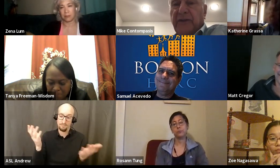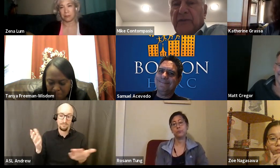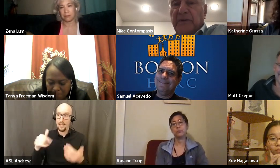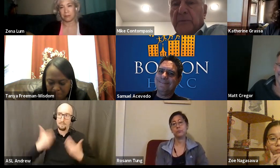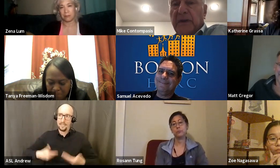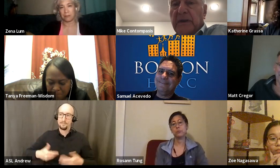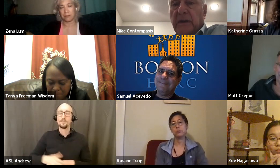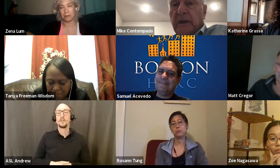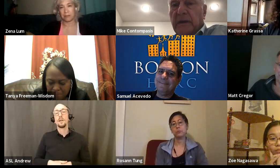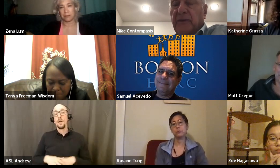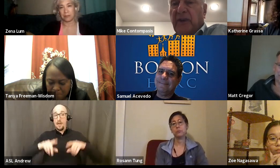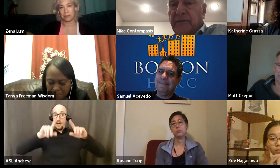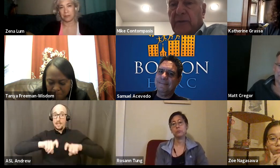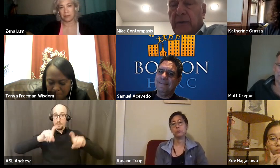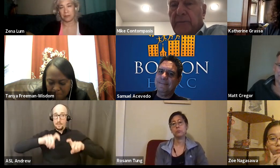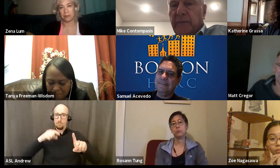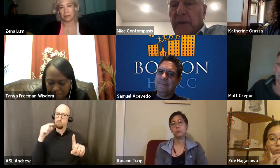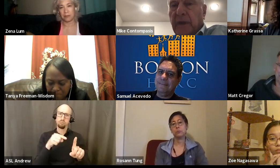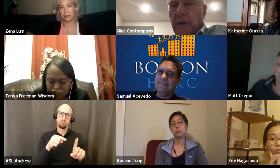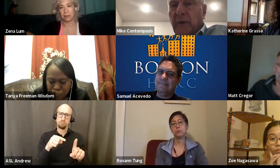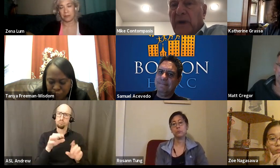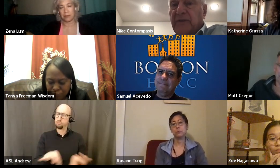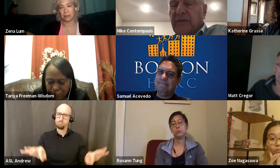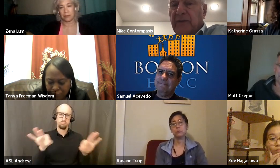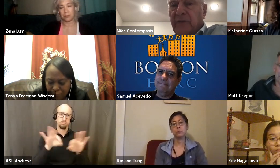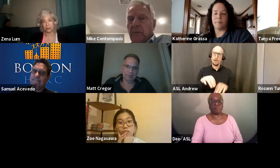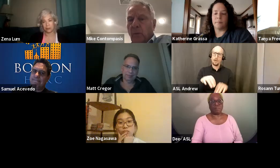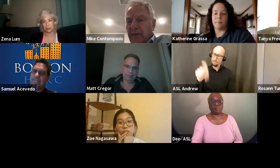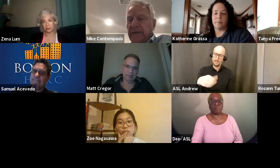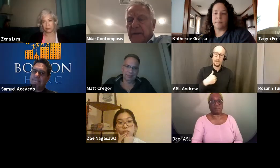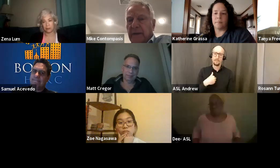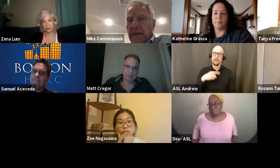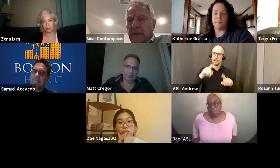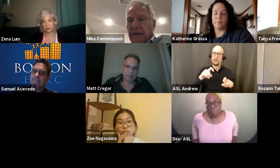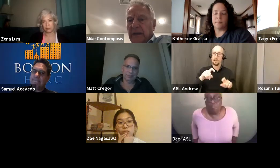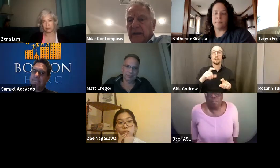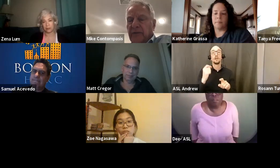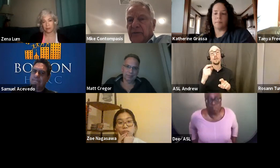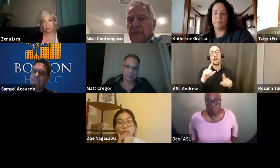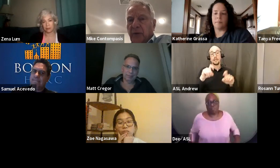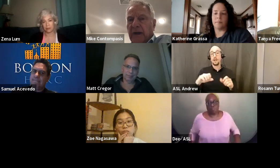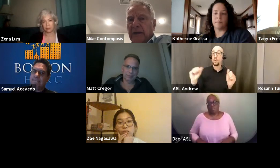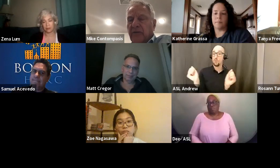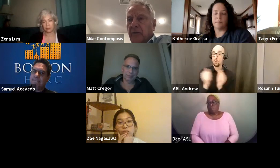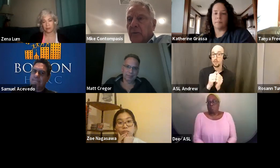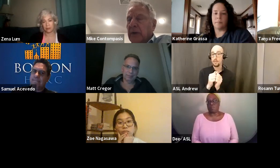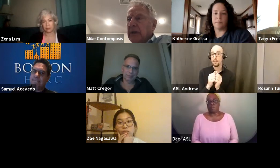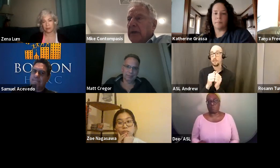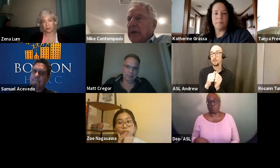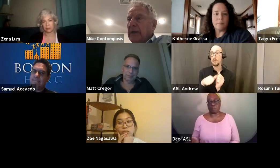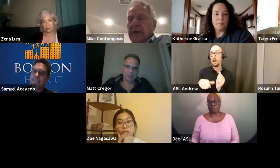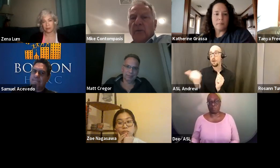The assessment to me is essential. But what's essential with it is to try